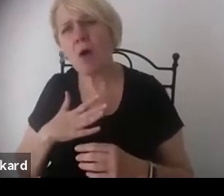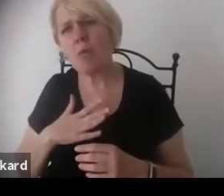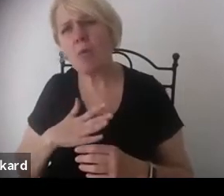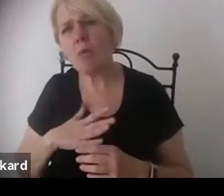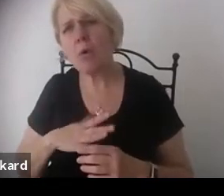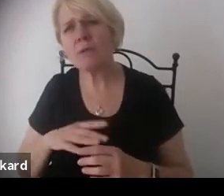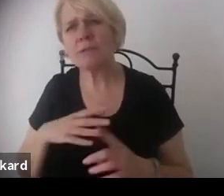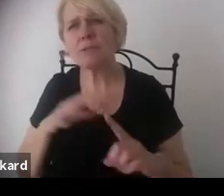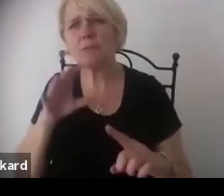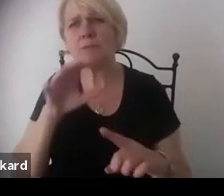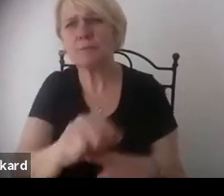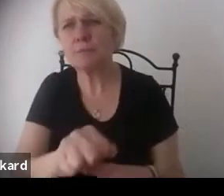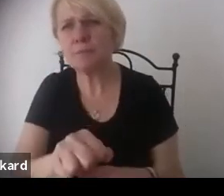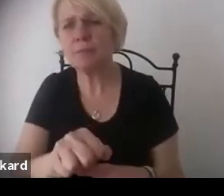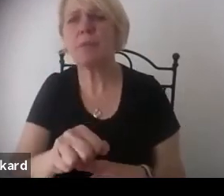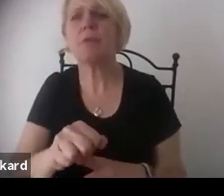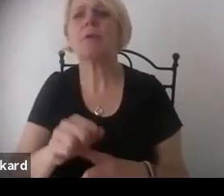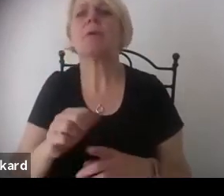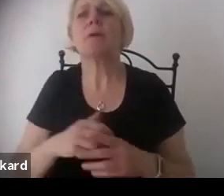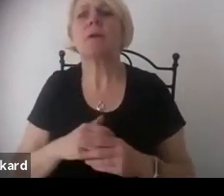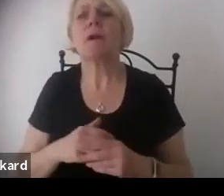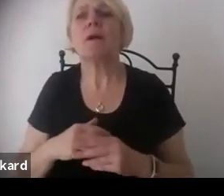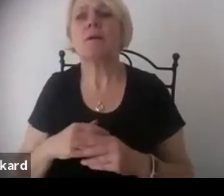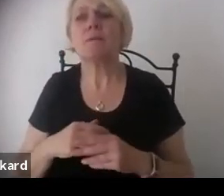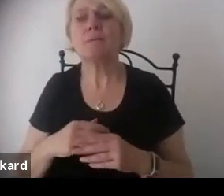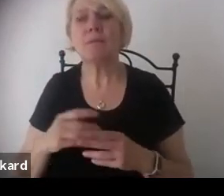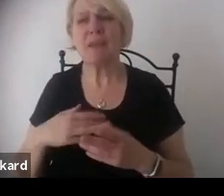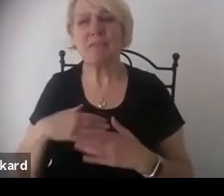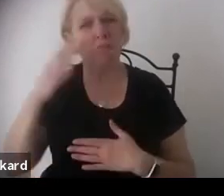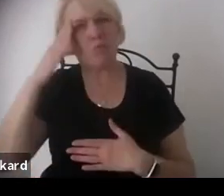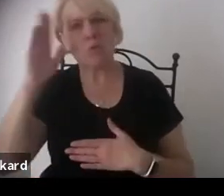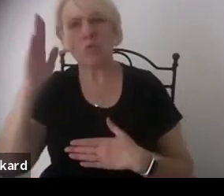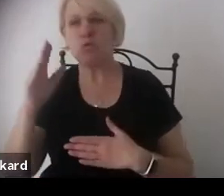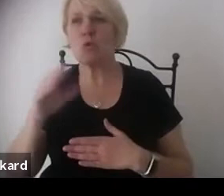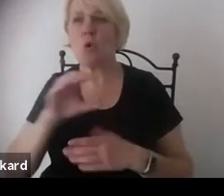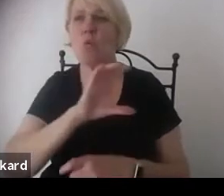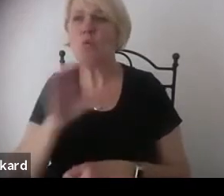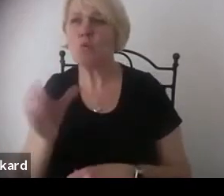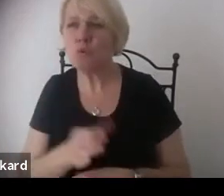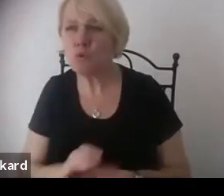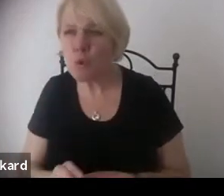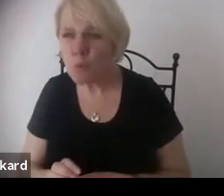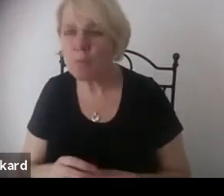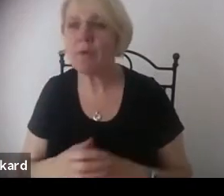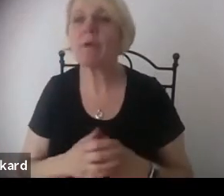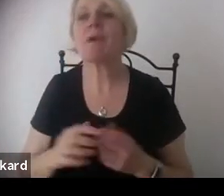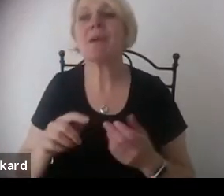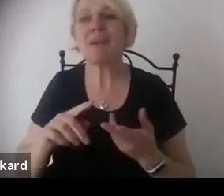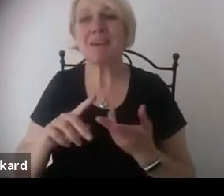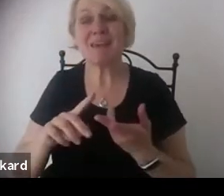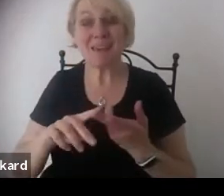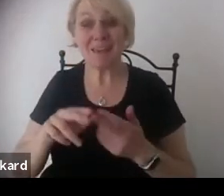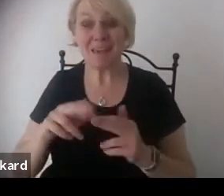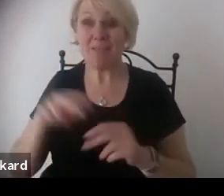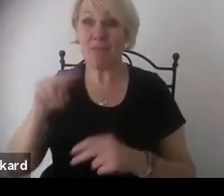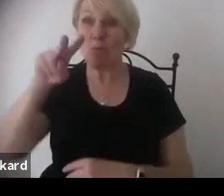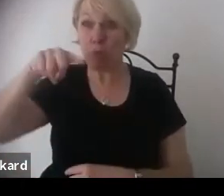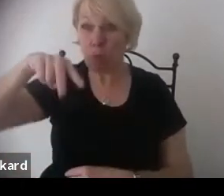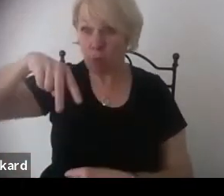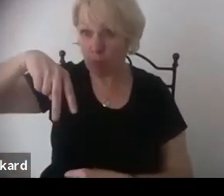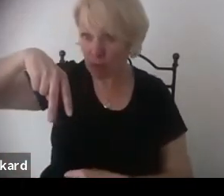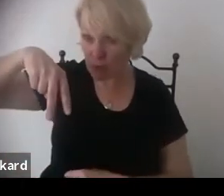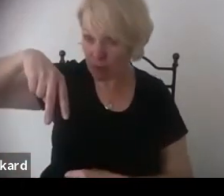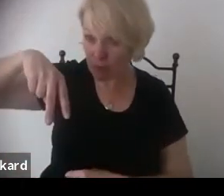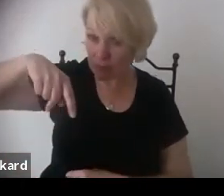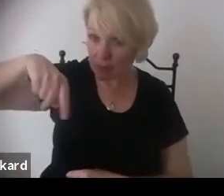Zoom, that you've got a chat option. And what that means is if you squiggle your cursor around on your screen at the bottom,